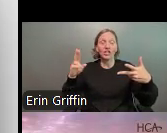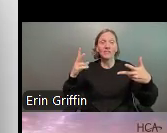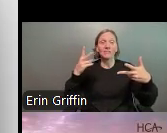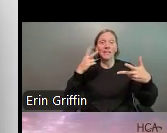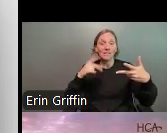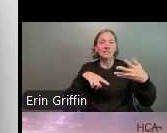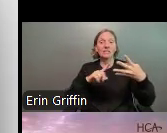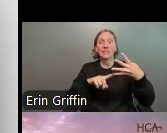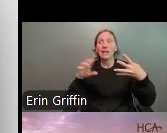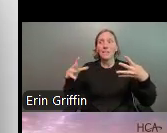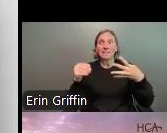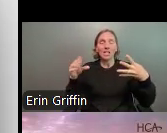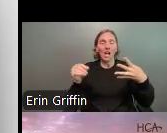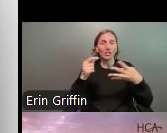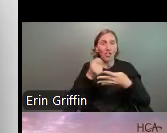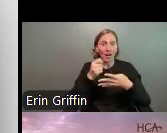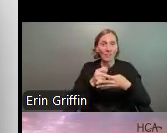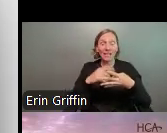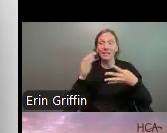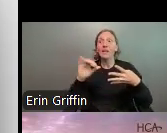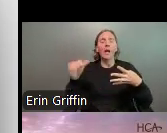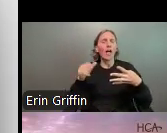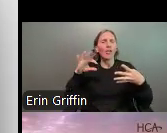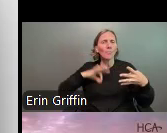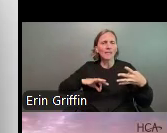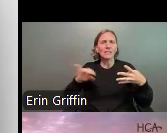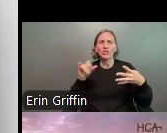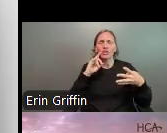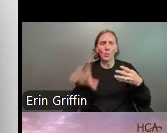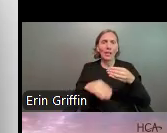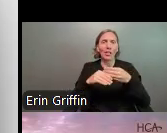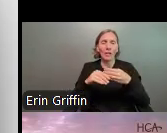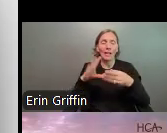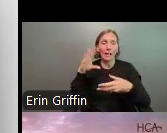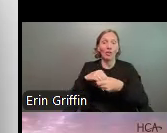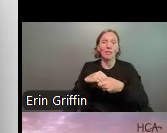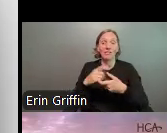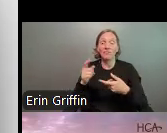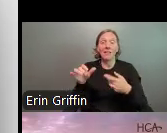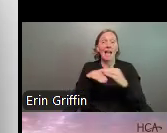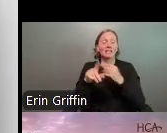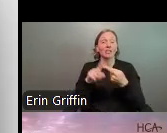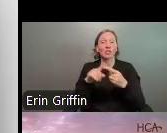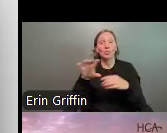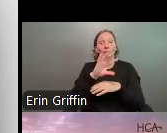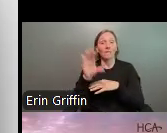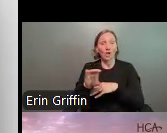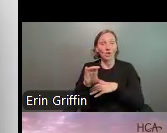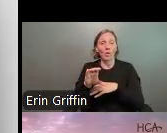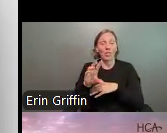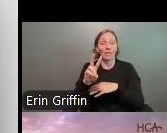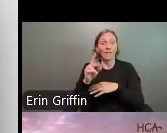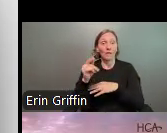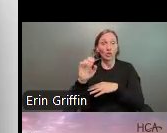among others. There are also other benefits included, such as access to virtual care whenever that is needed. Next